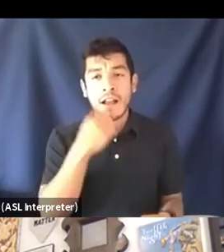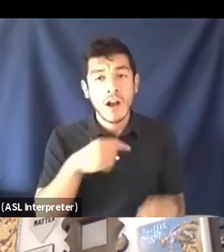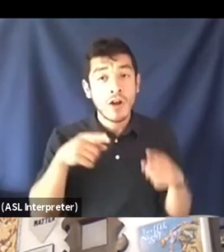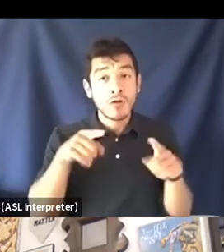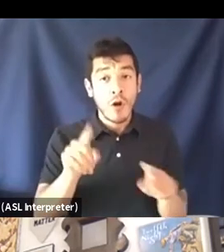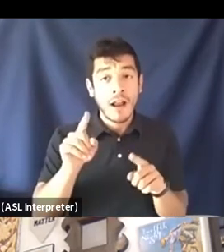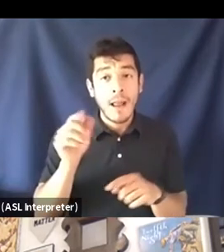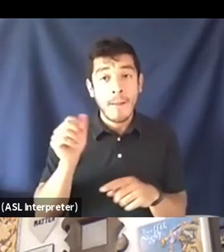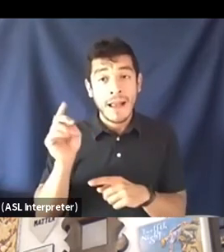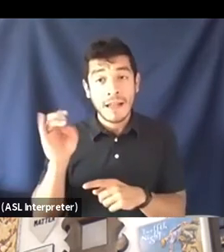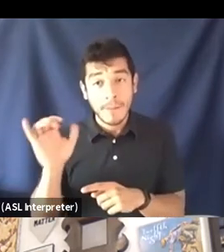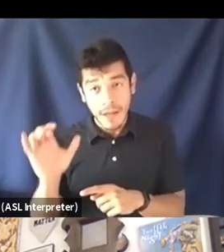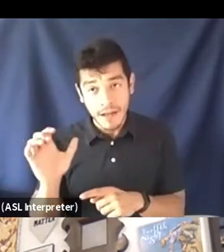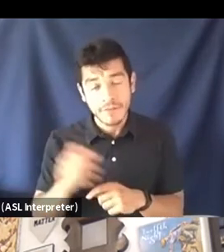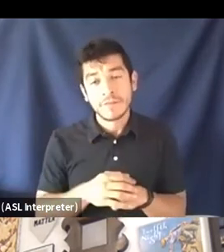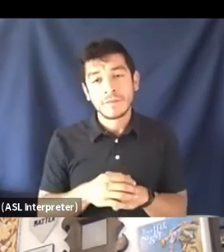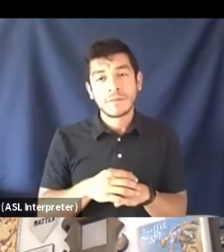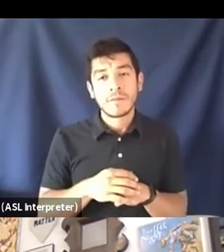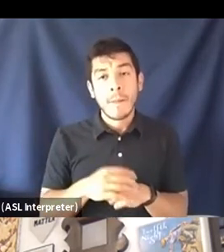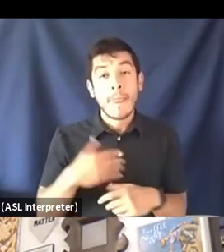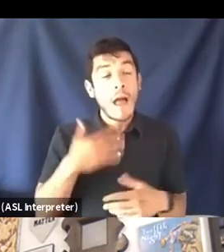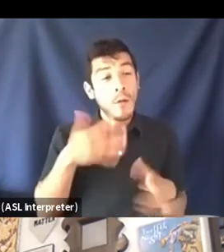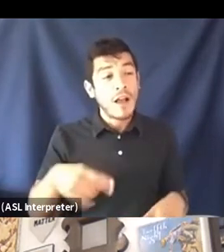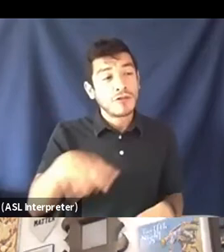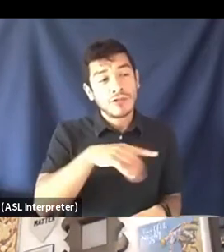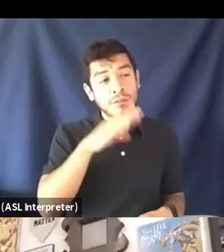speak about this kind of decision as well.